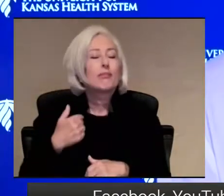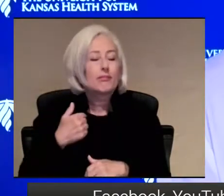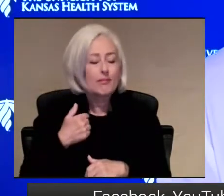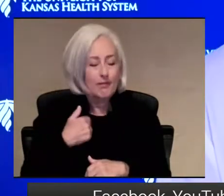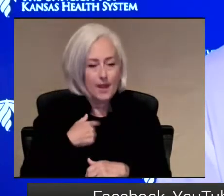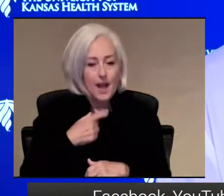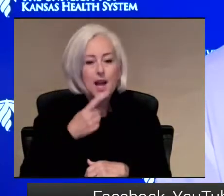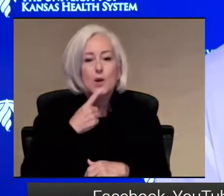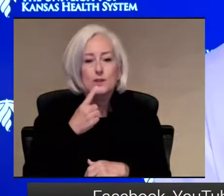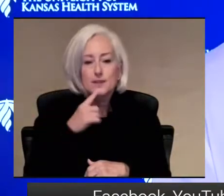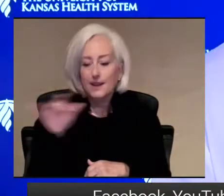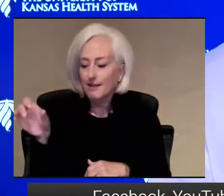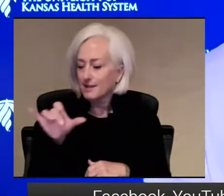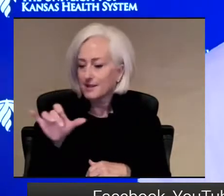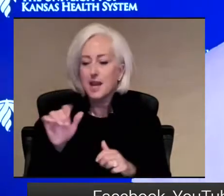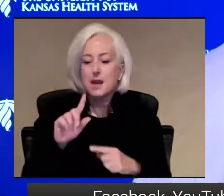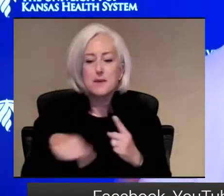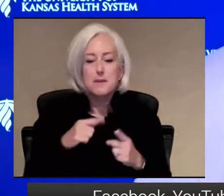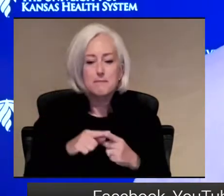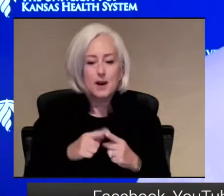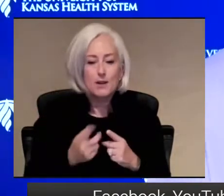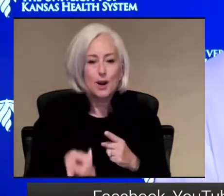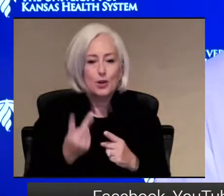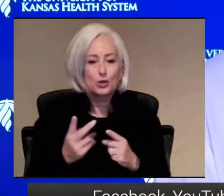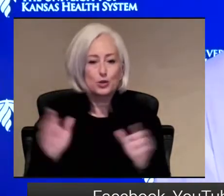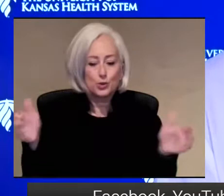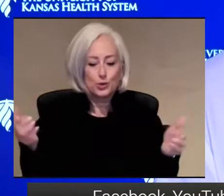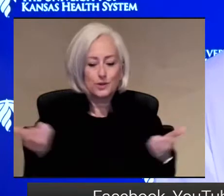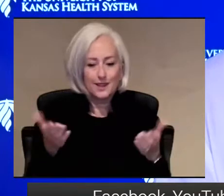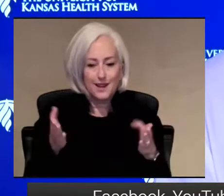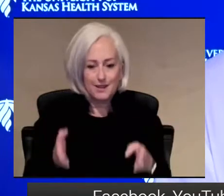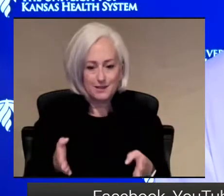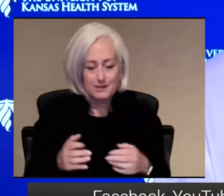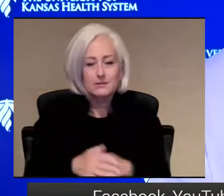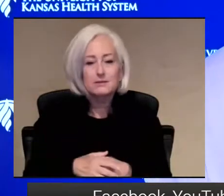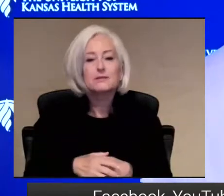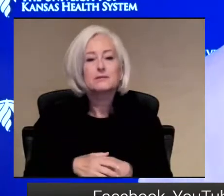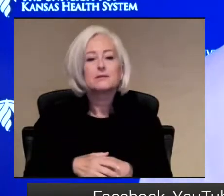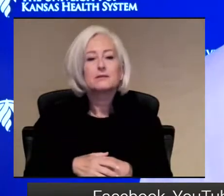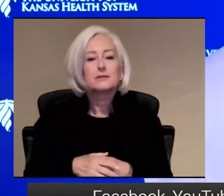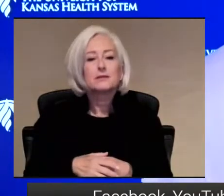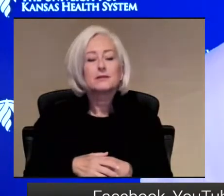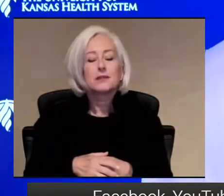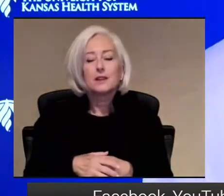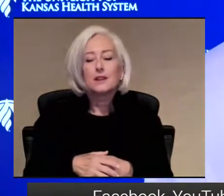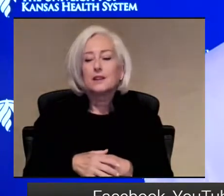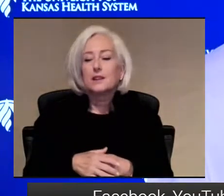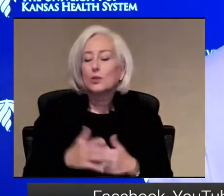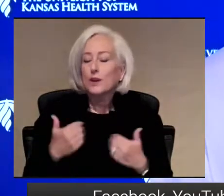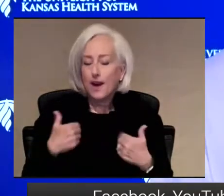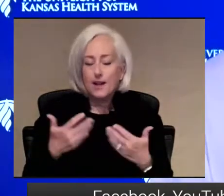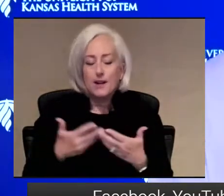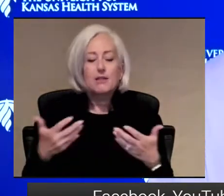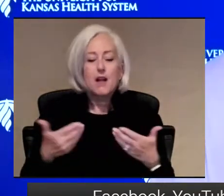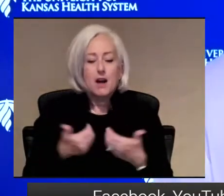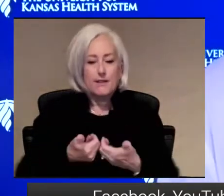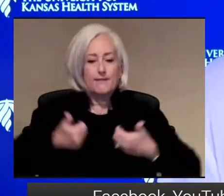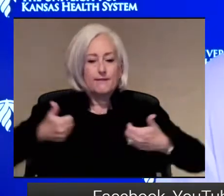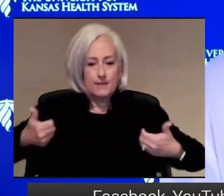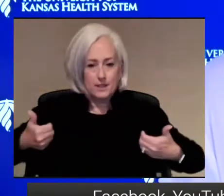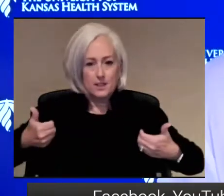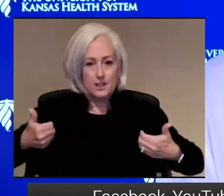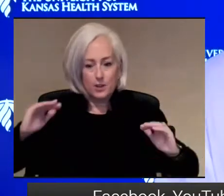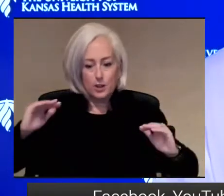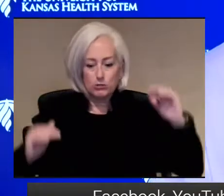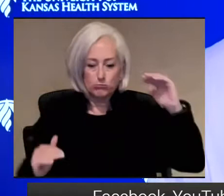guests. We know that, just as you said, there's been so much division. We know communities do much better when their